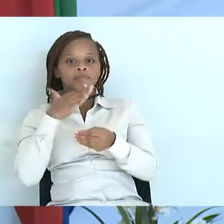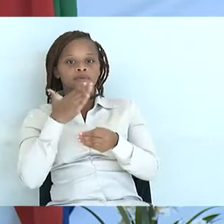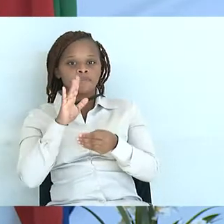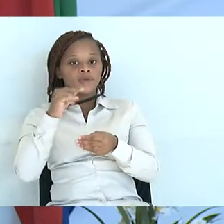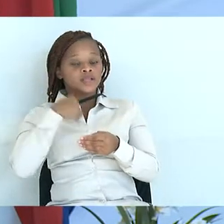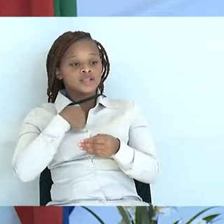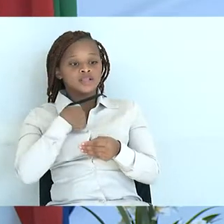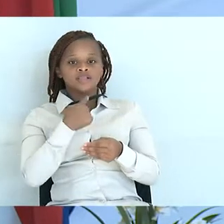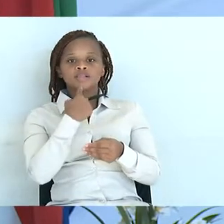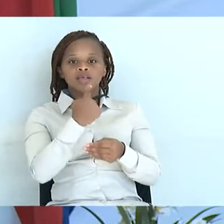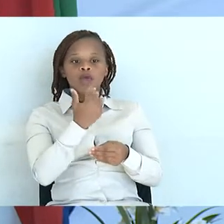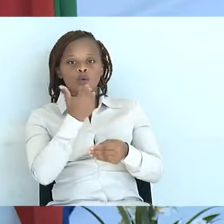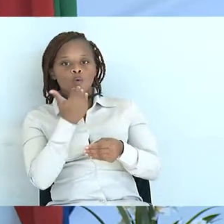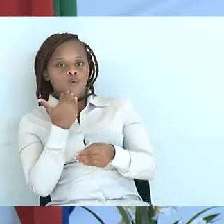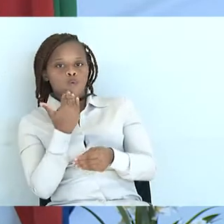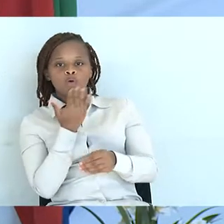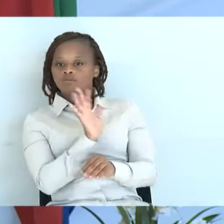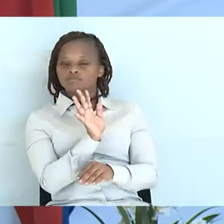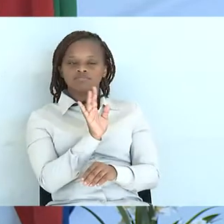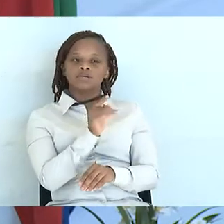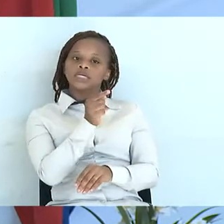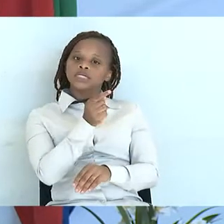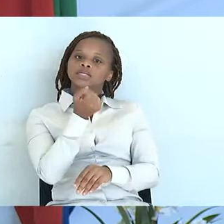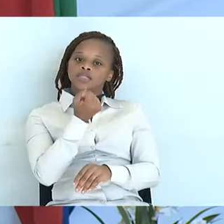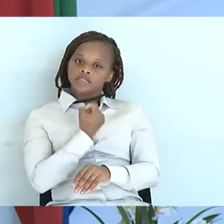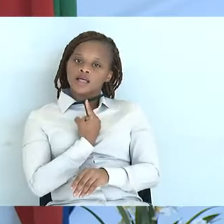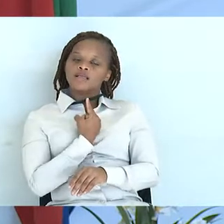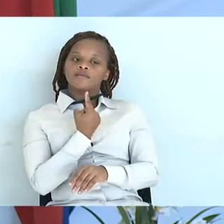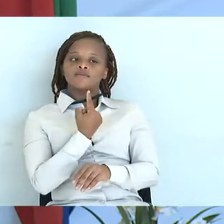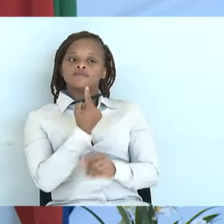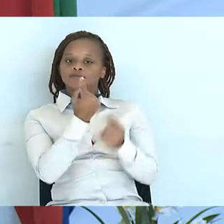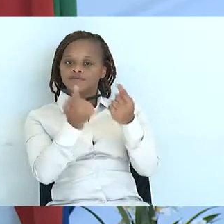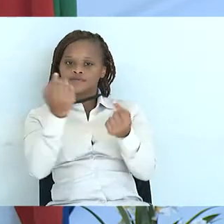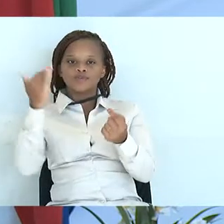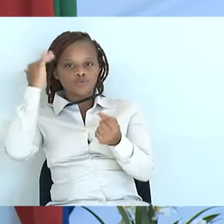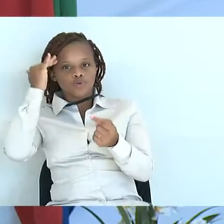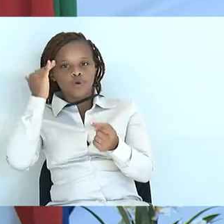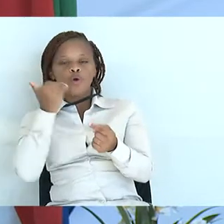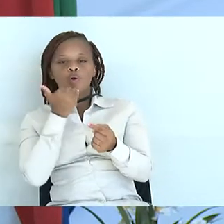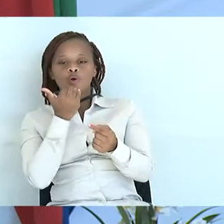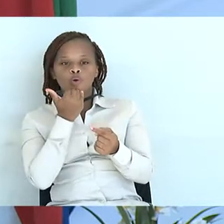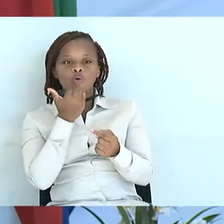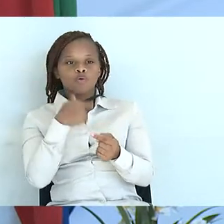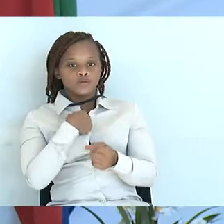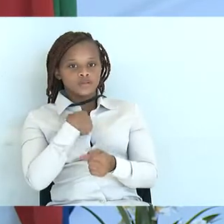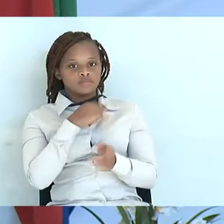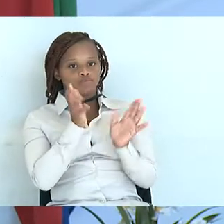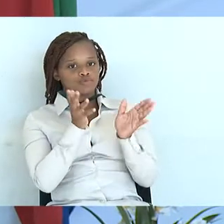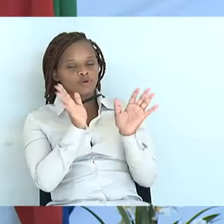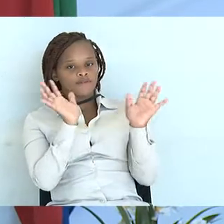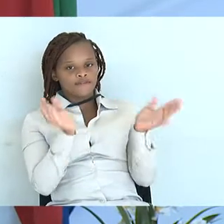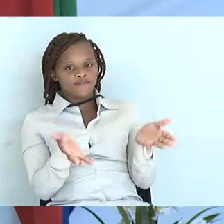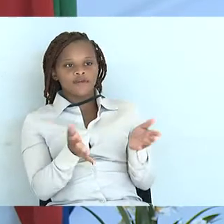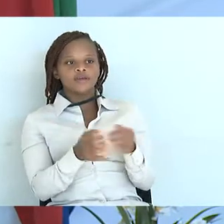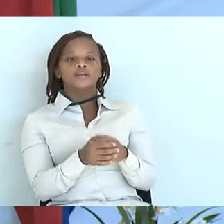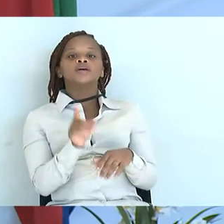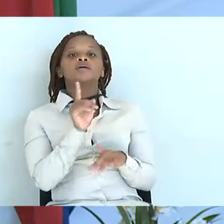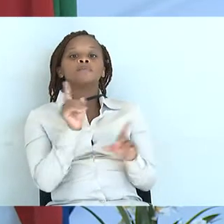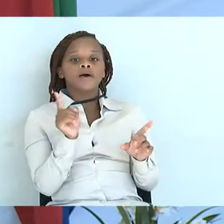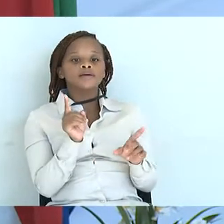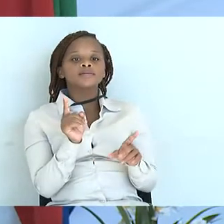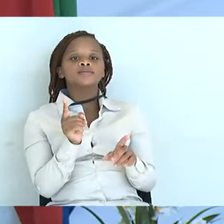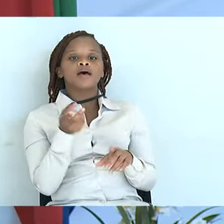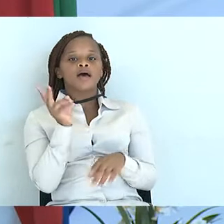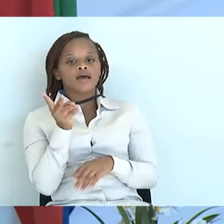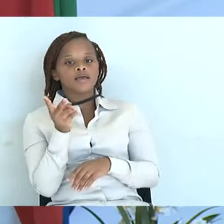them here. They know themselves, we have written to them. So we want to, again,